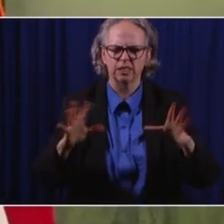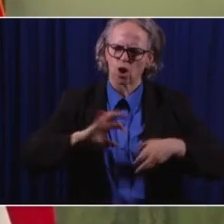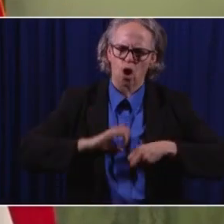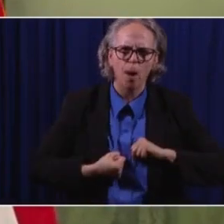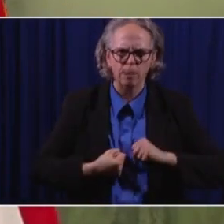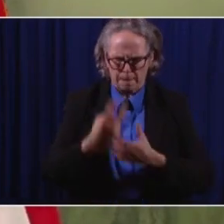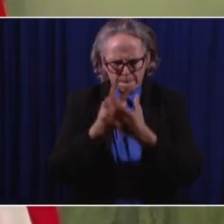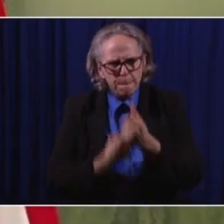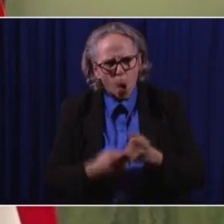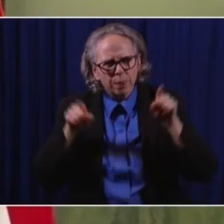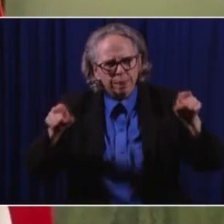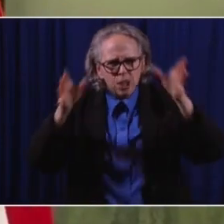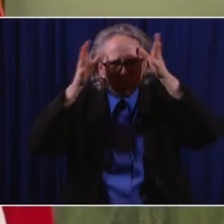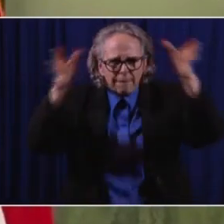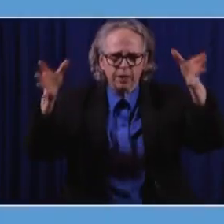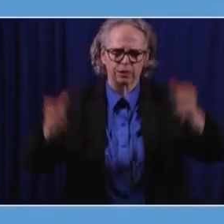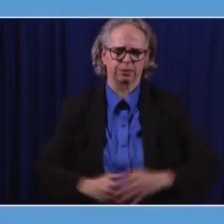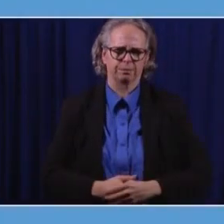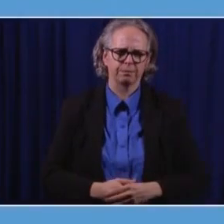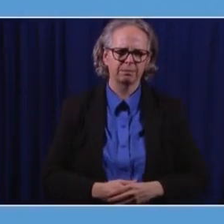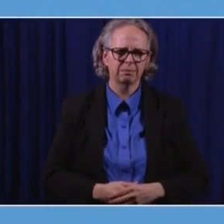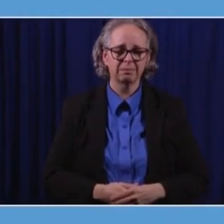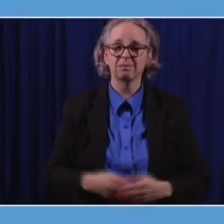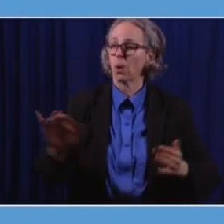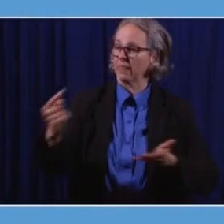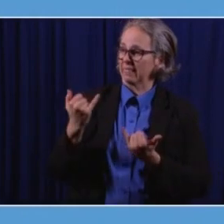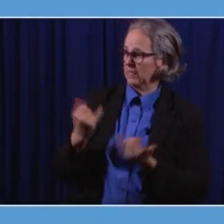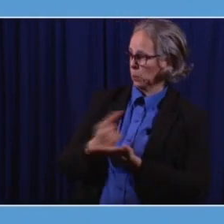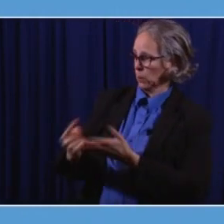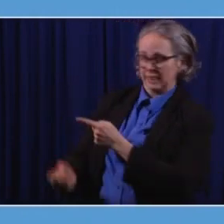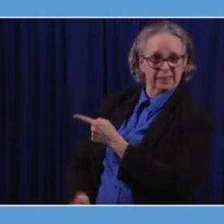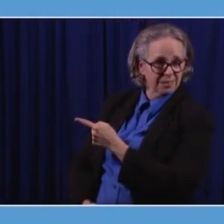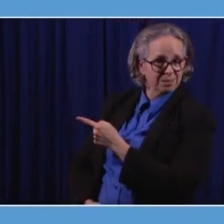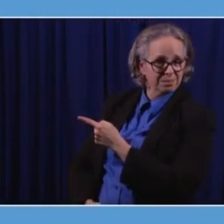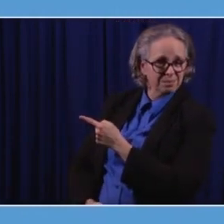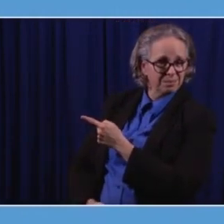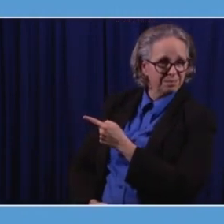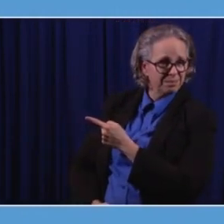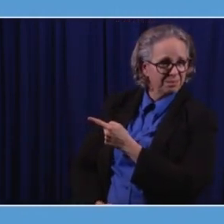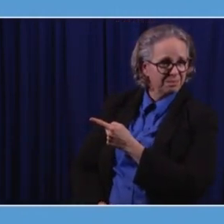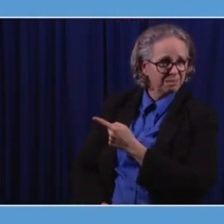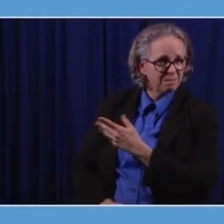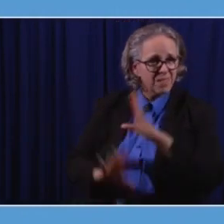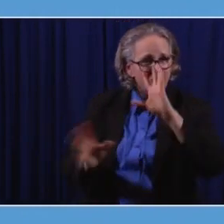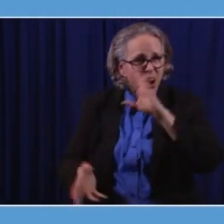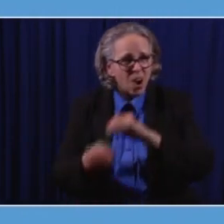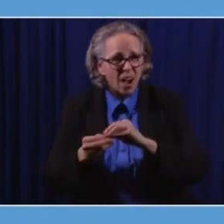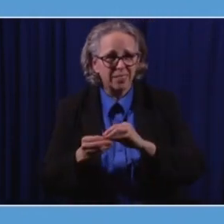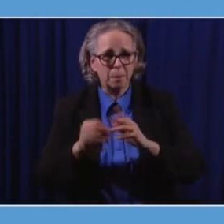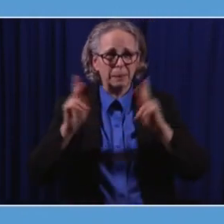As of this week, 96% of Ohioans are living in a red or an orange county.